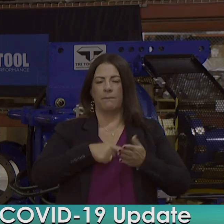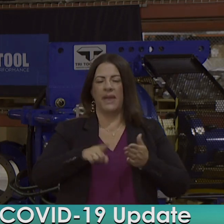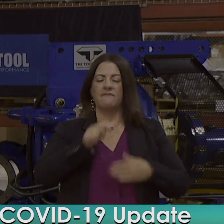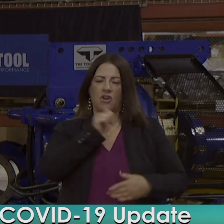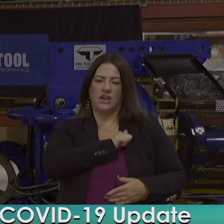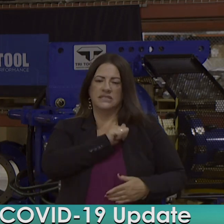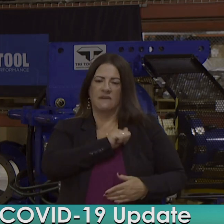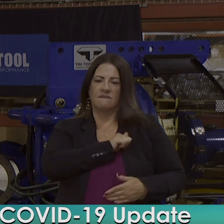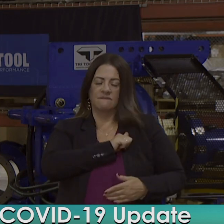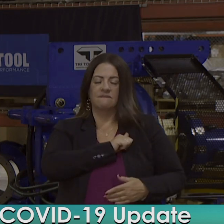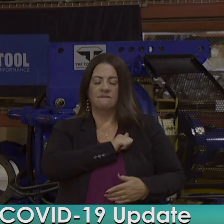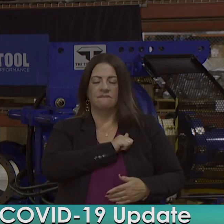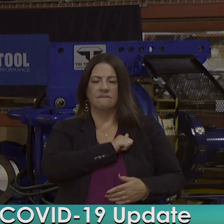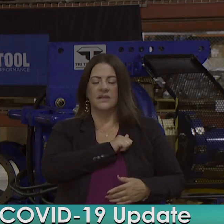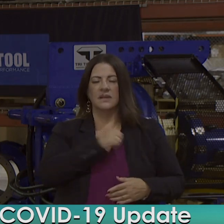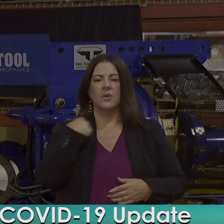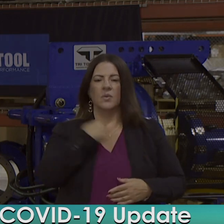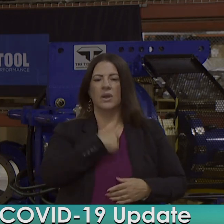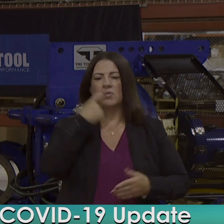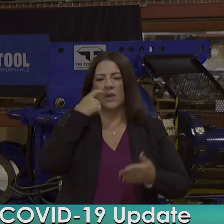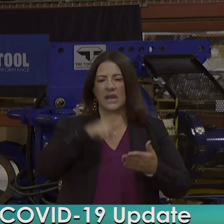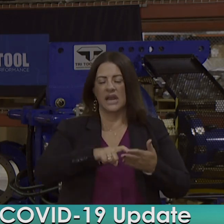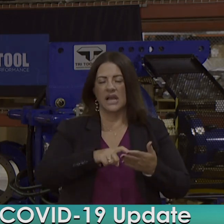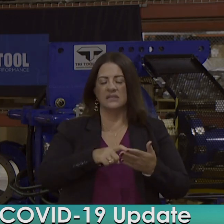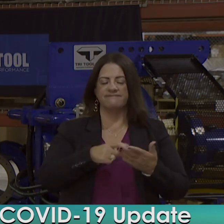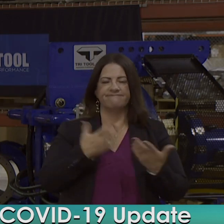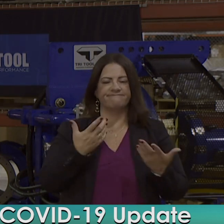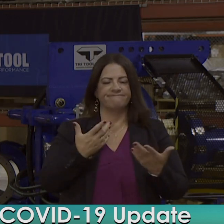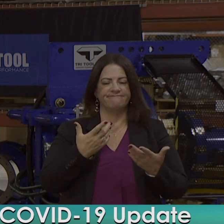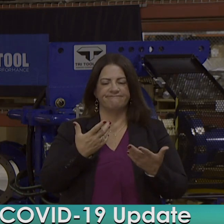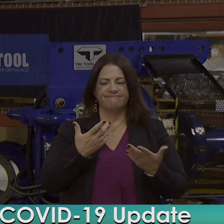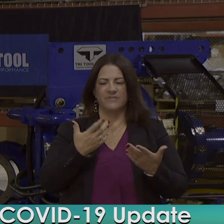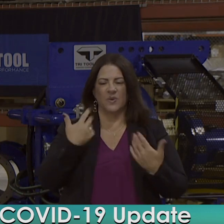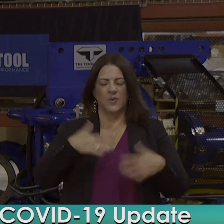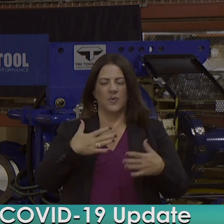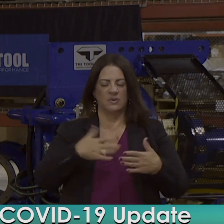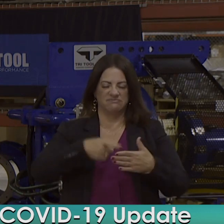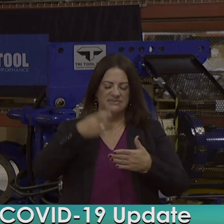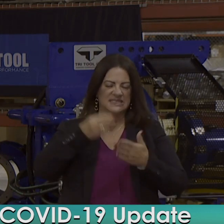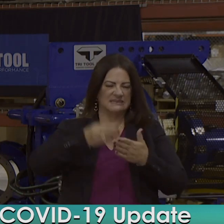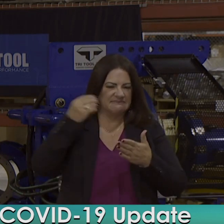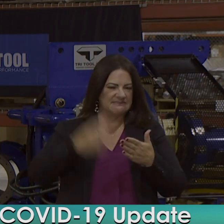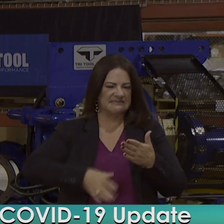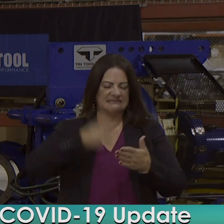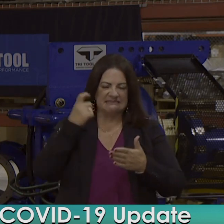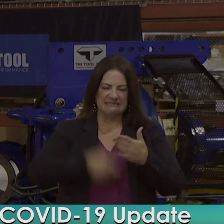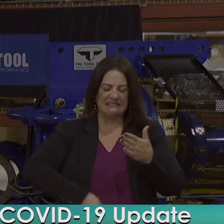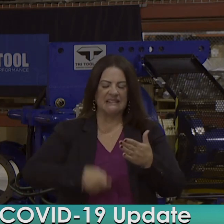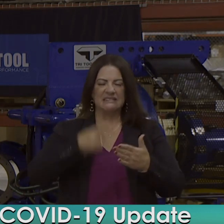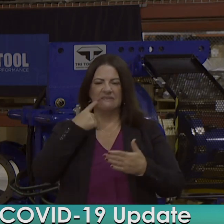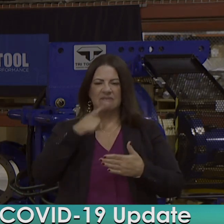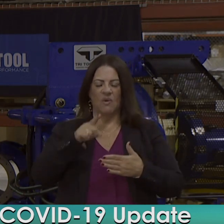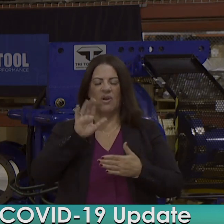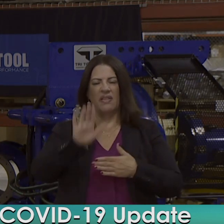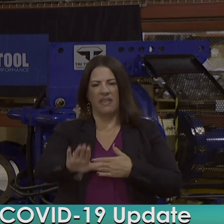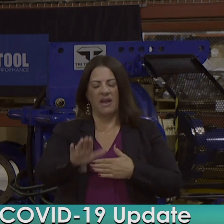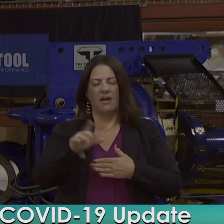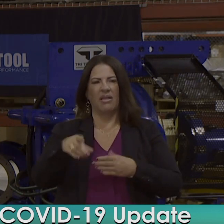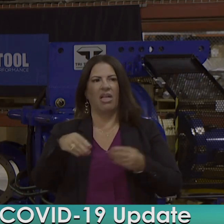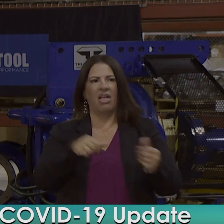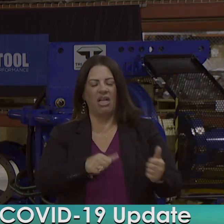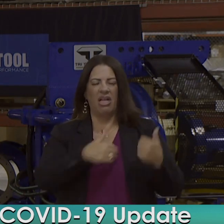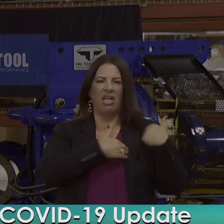are absorbing as well. So look, we recognize the economic costs of what we are arguing for. We recognize the economic costs